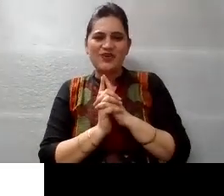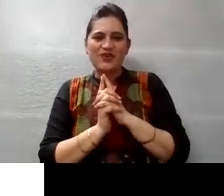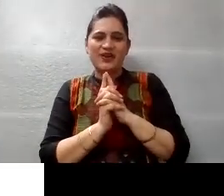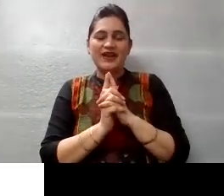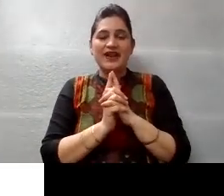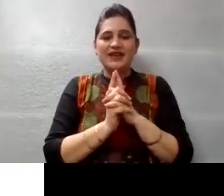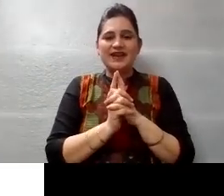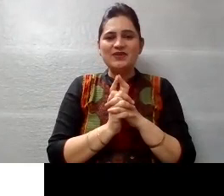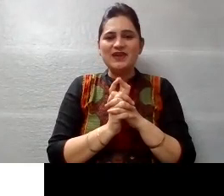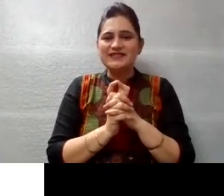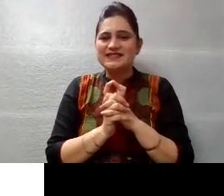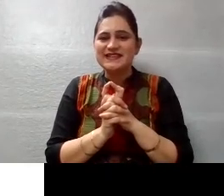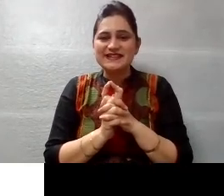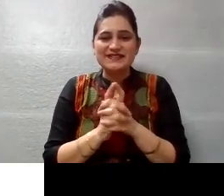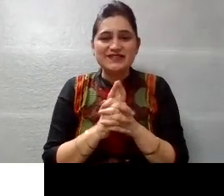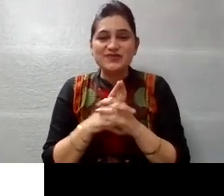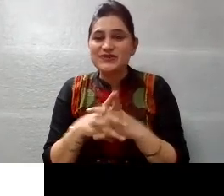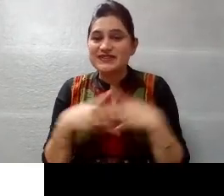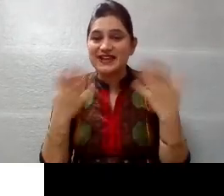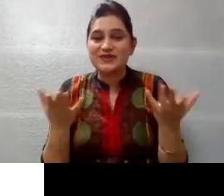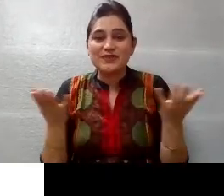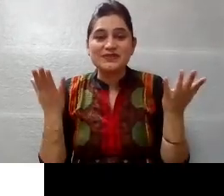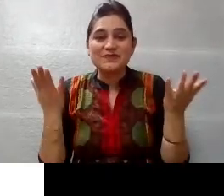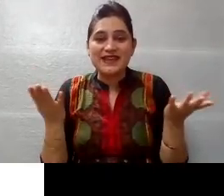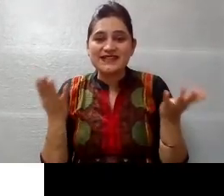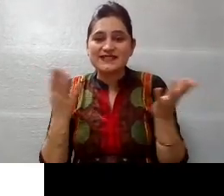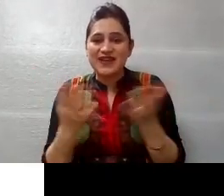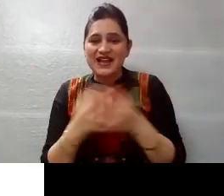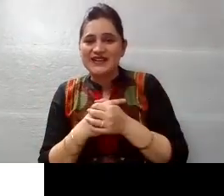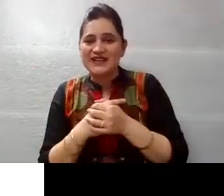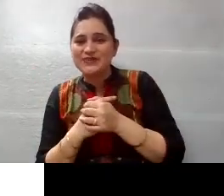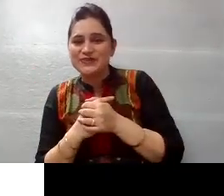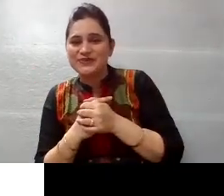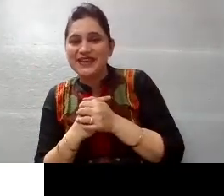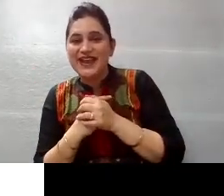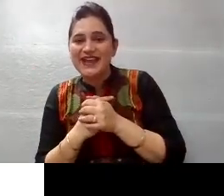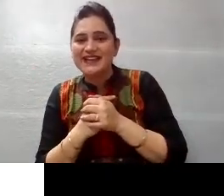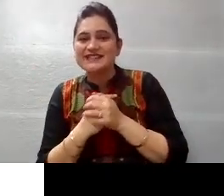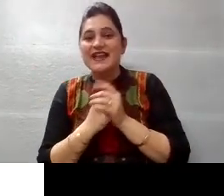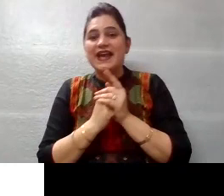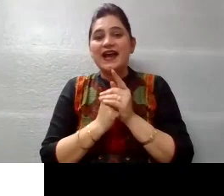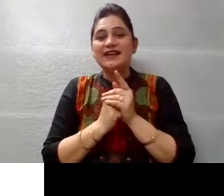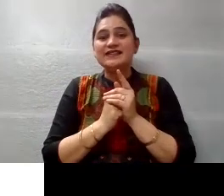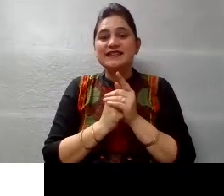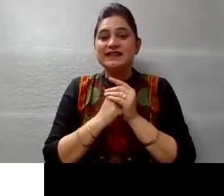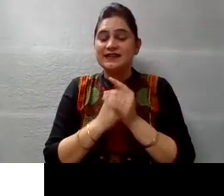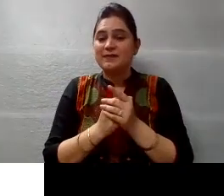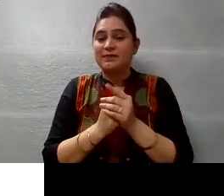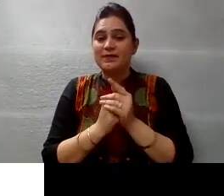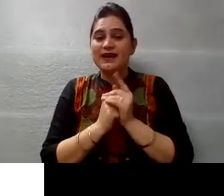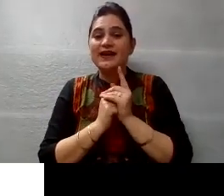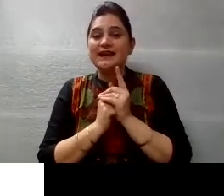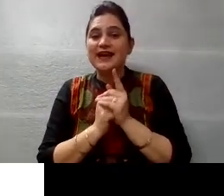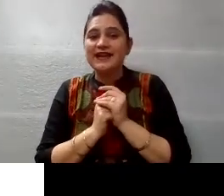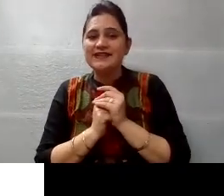64. And now let's see. It is just going to tell you about the place value. Yes. And see the